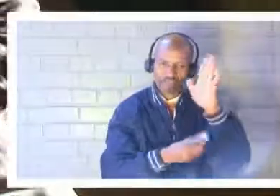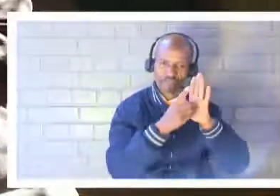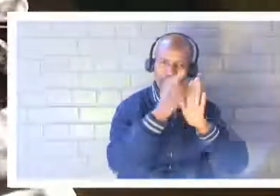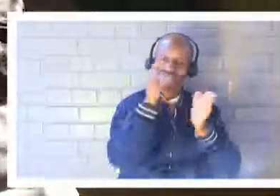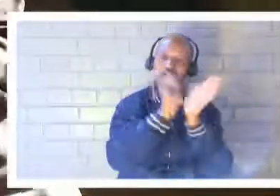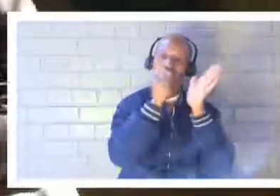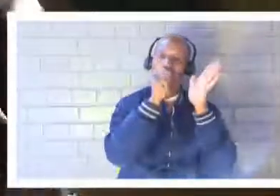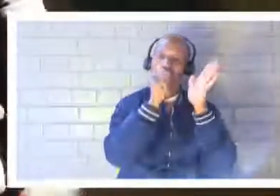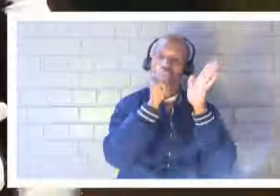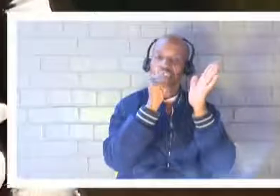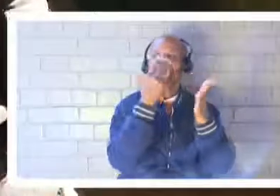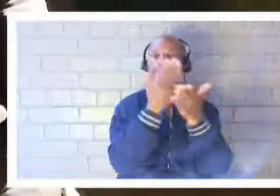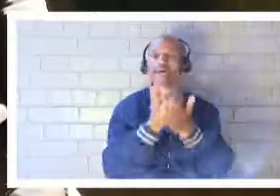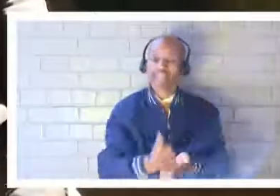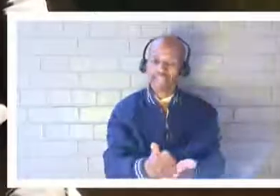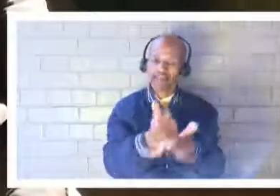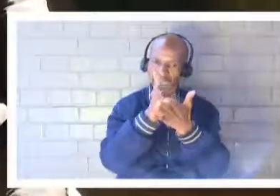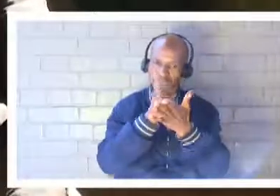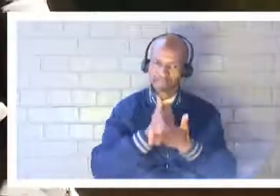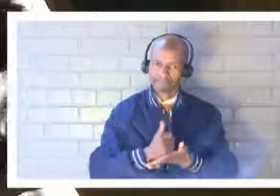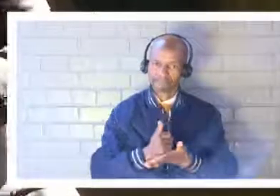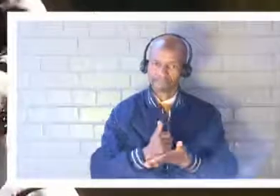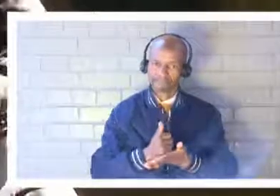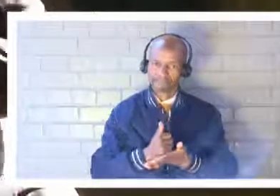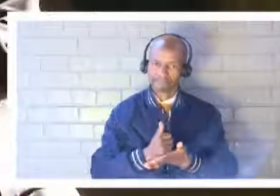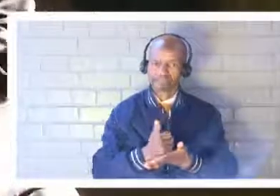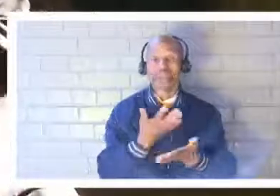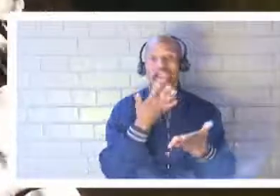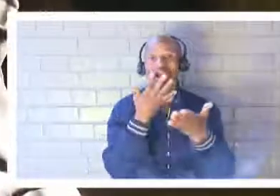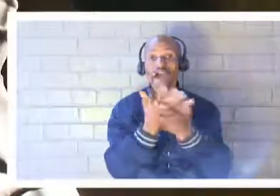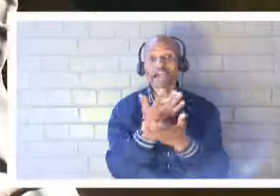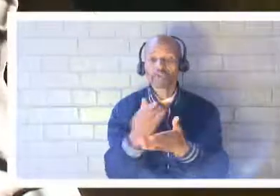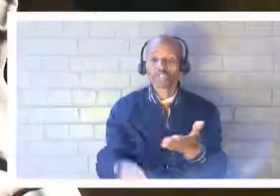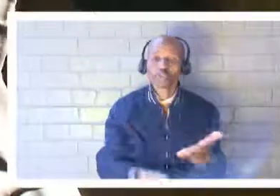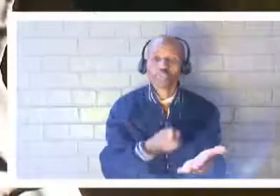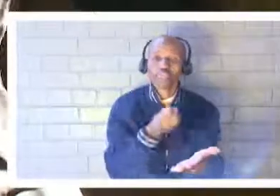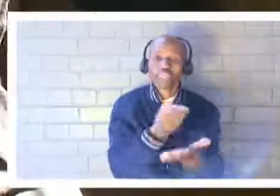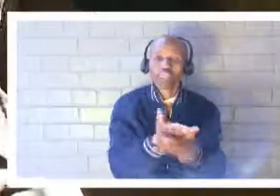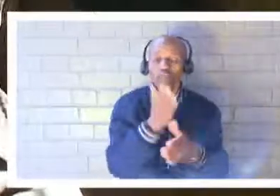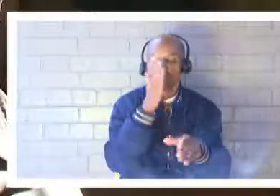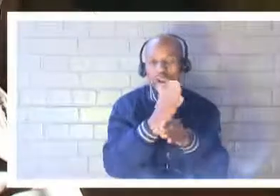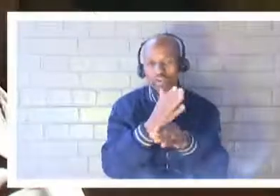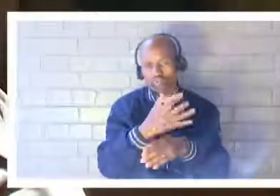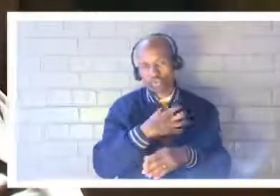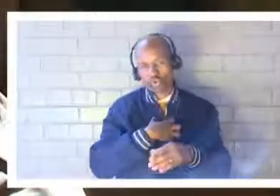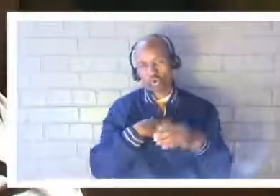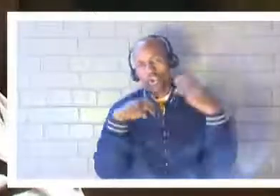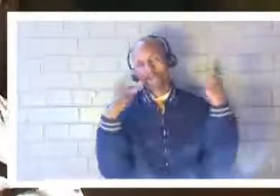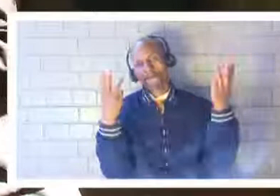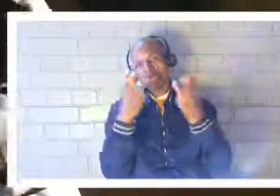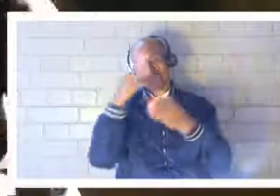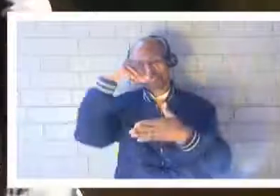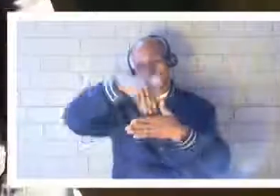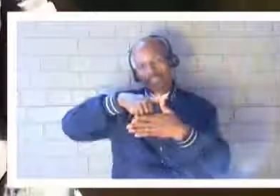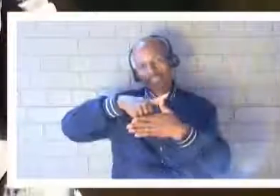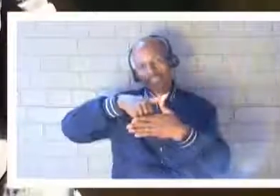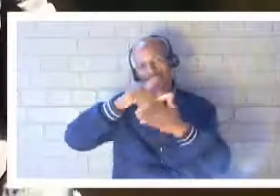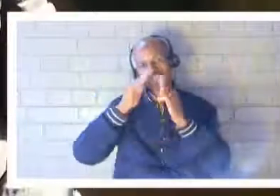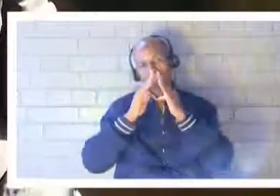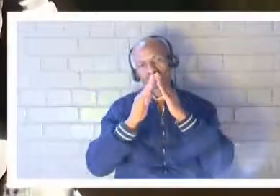Gauteng Small Economic Development Act that has to help us to be able to give jobs to our own people within the